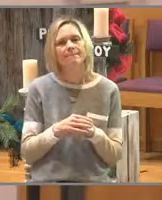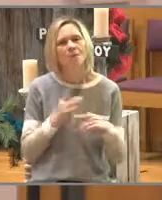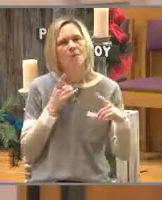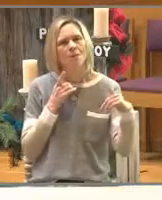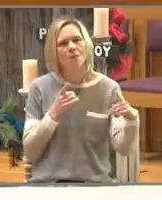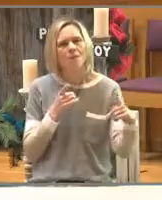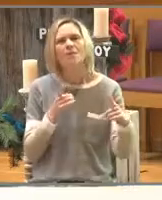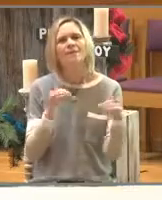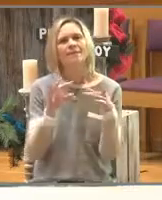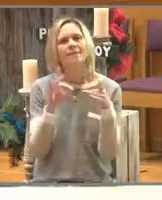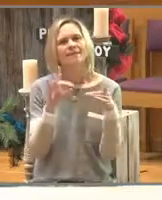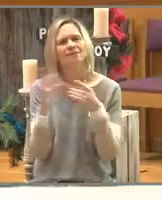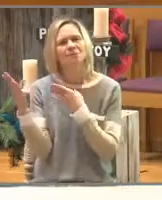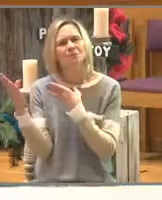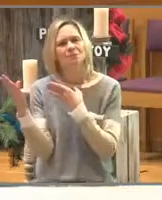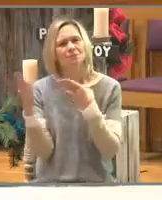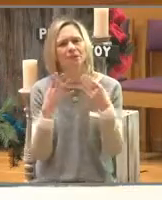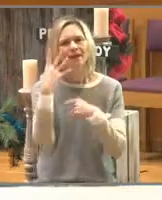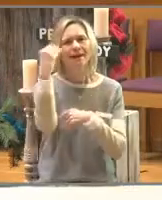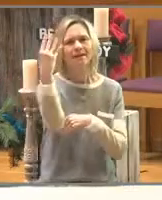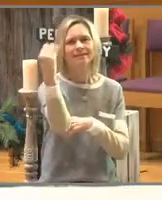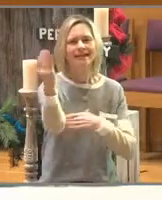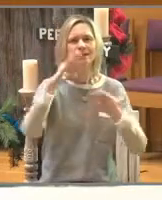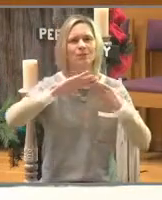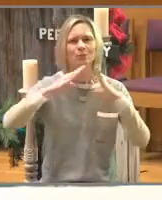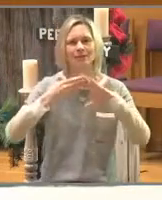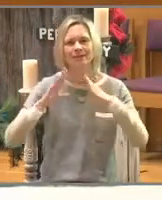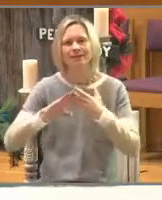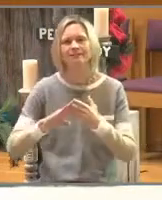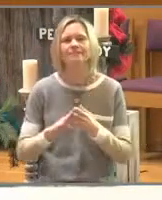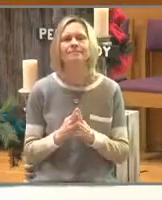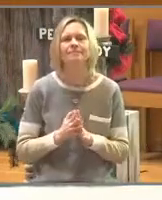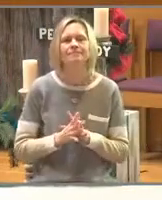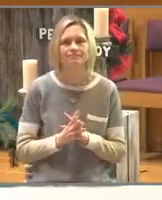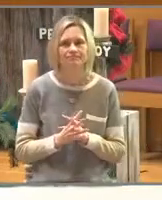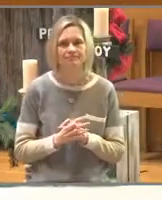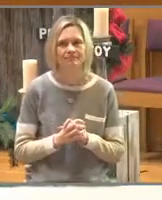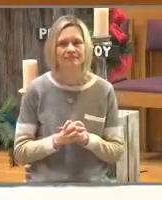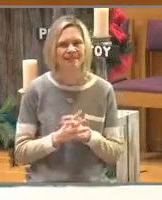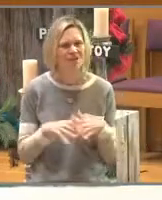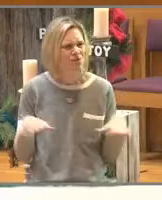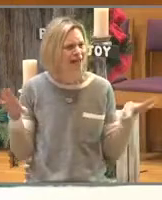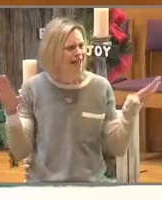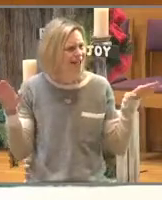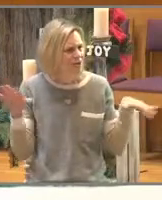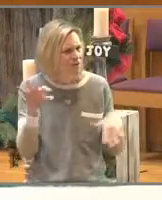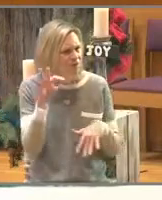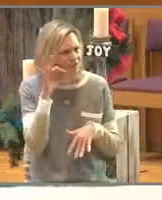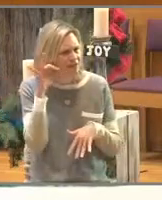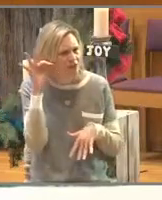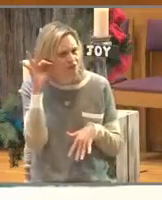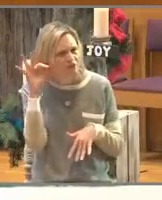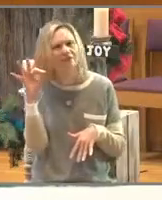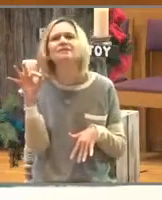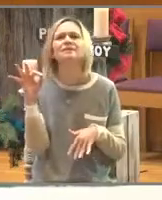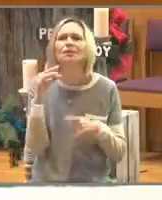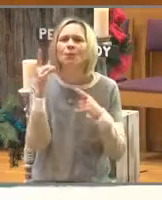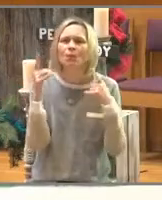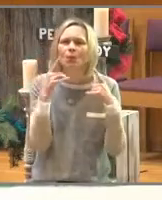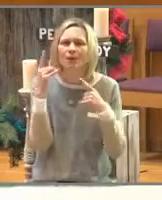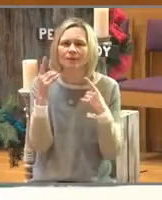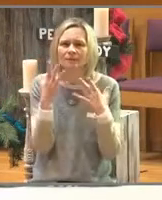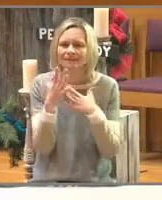of these doors and into our community, right? Last, let's talk about those angel feathers. Before we do it, can we just take a moment to close our